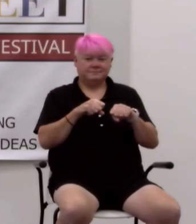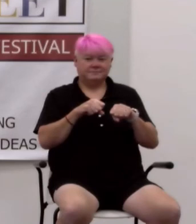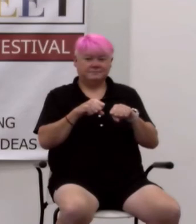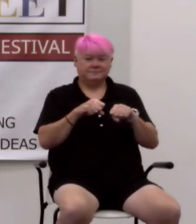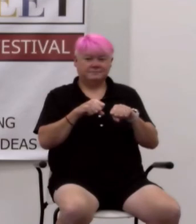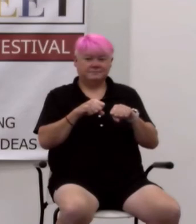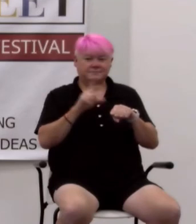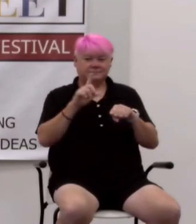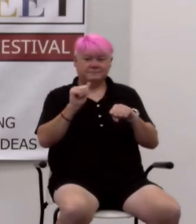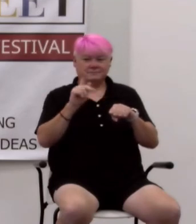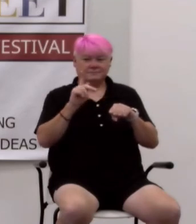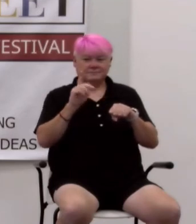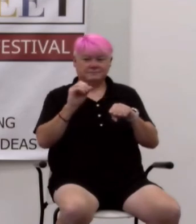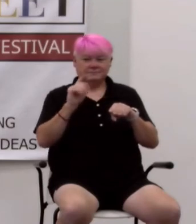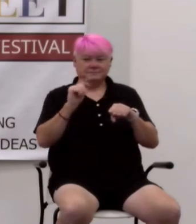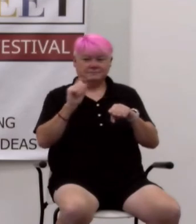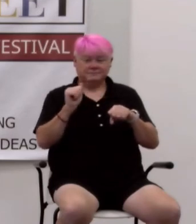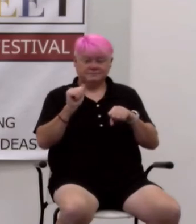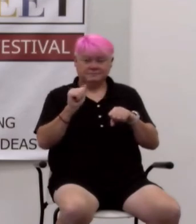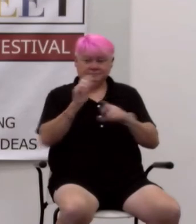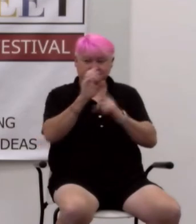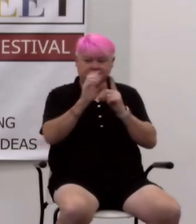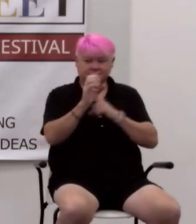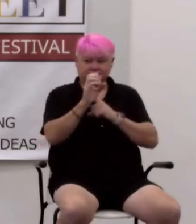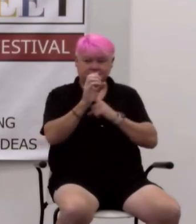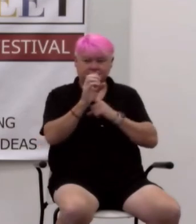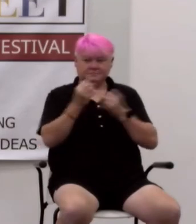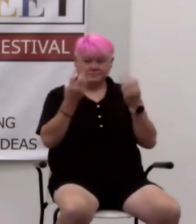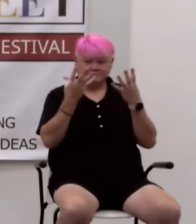Nakota culture as much as is